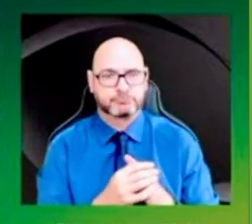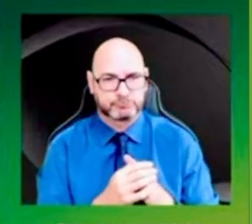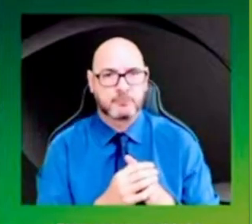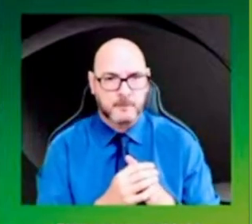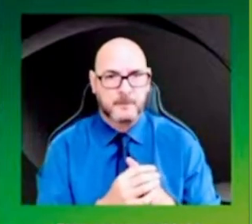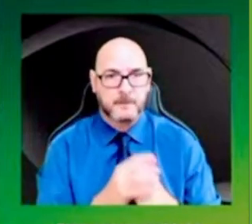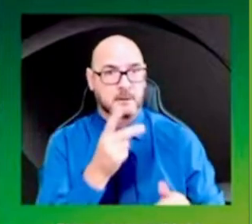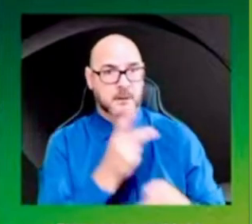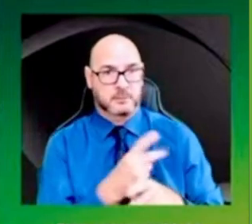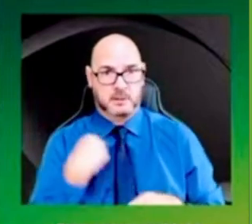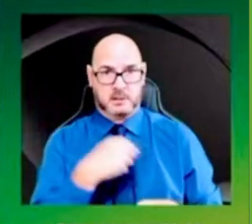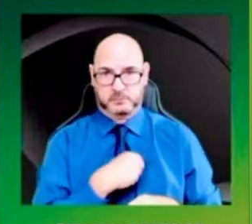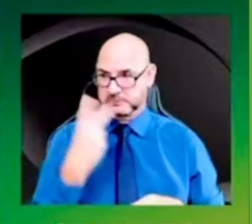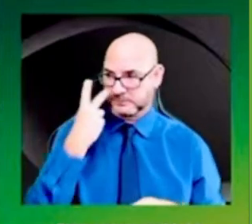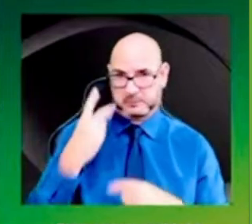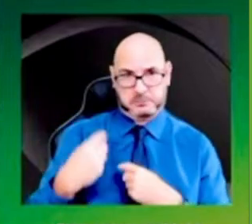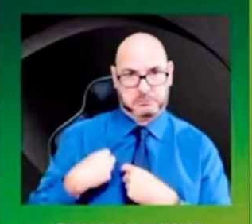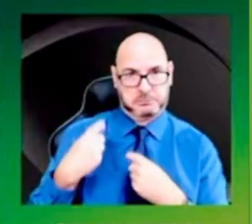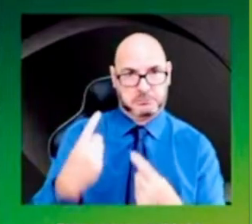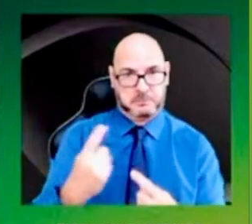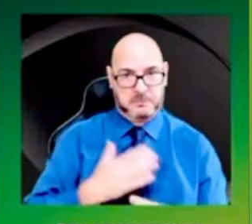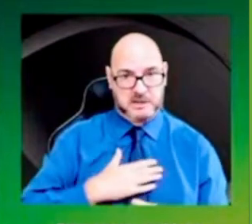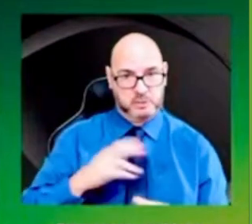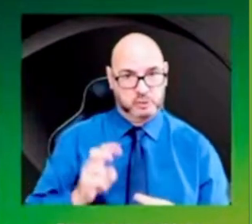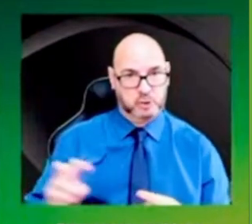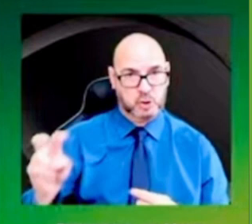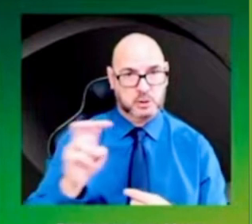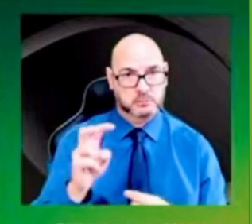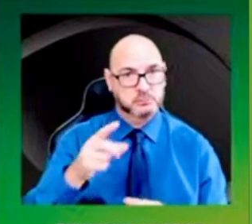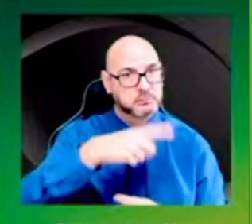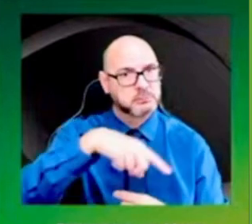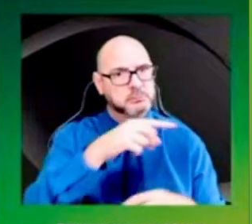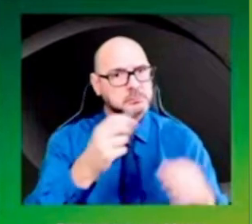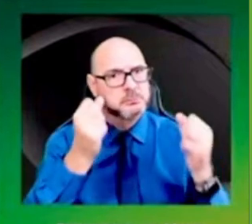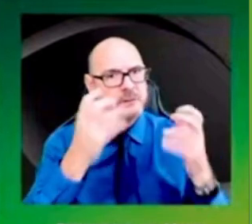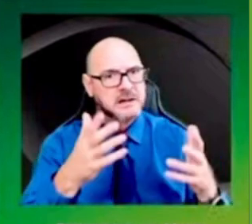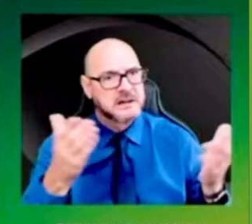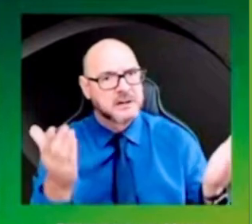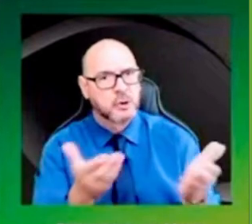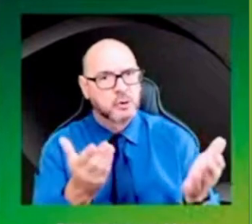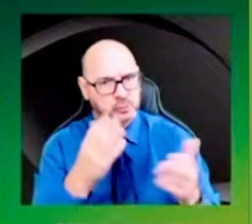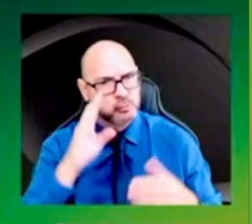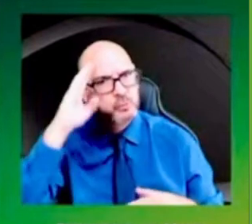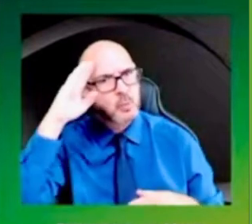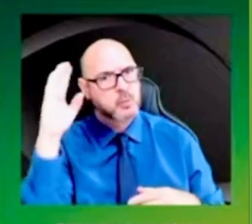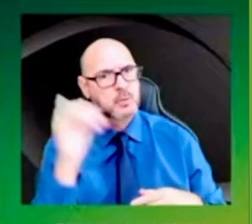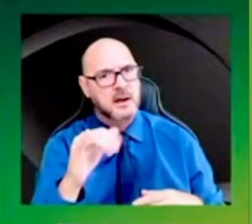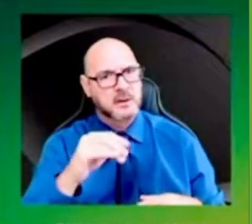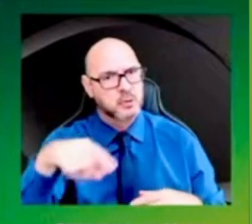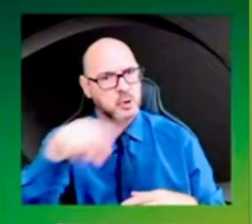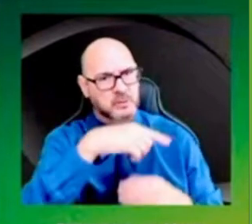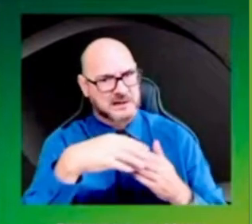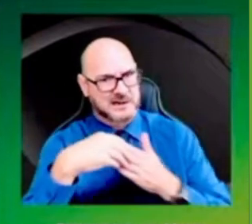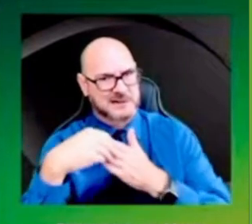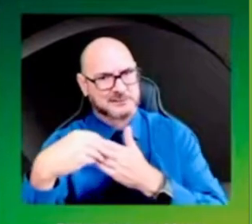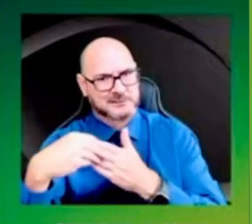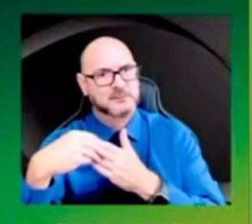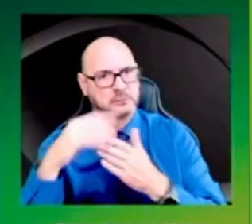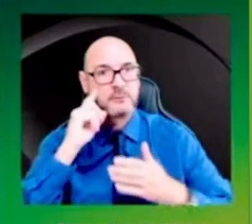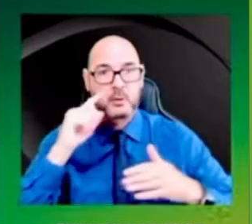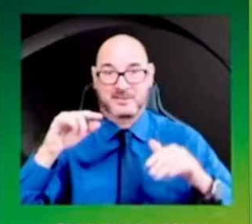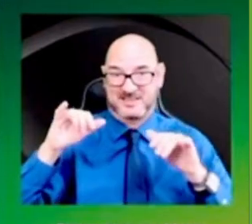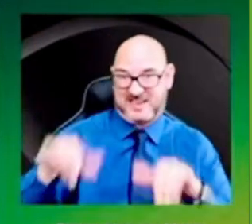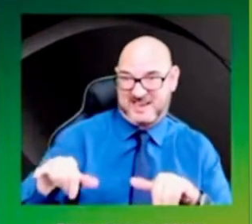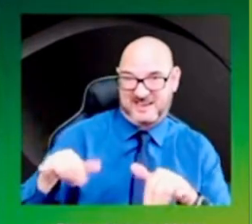this trip, the type that many of you at this table know and lead. And to do so, I am convinced, will continue to unlock